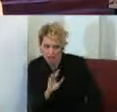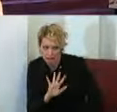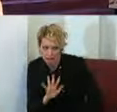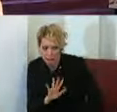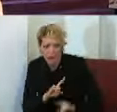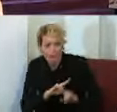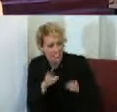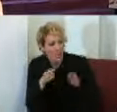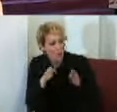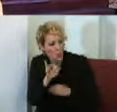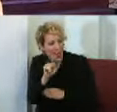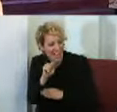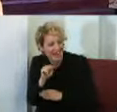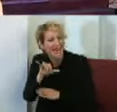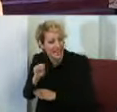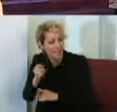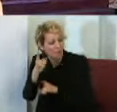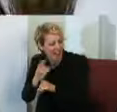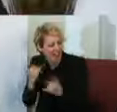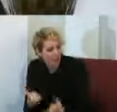But it's the way it is right now.